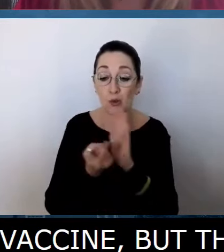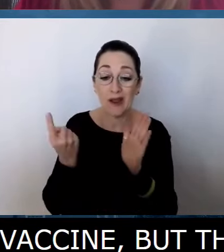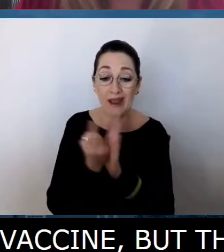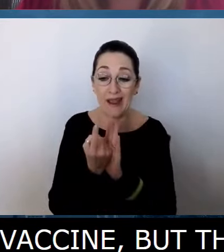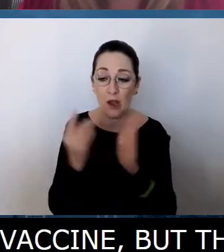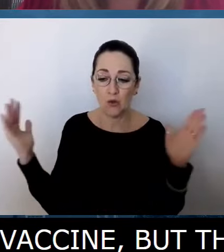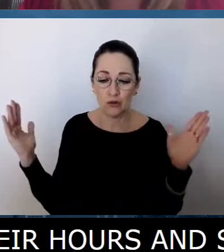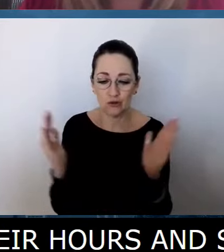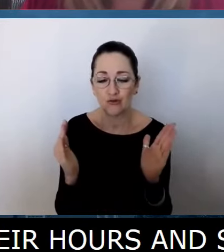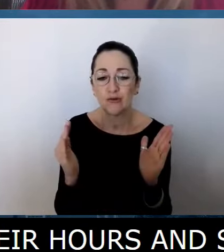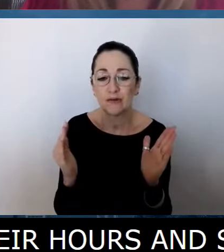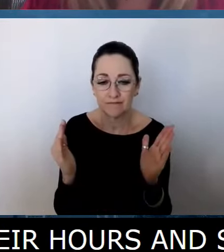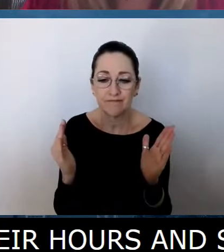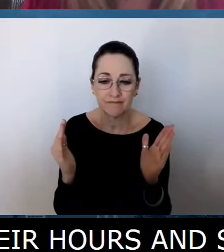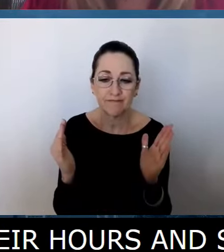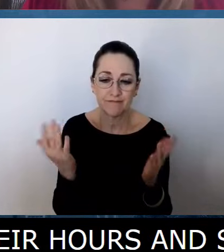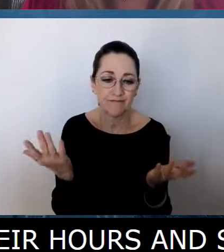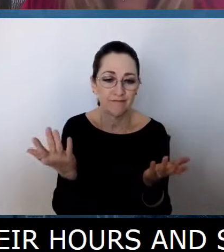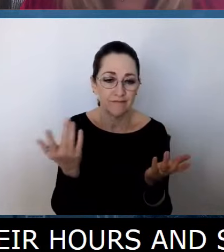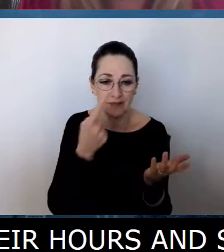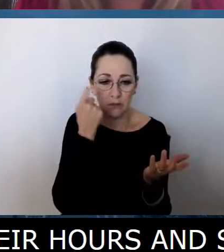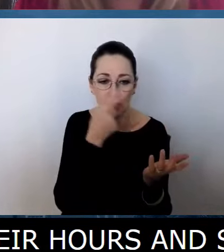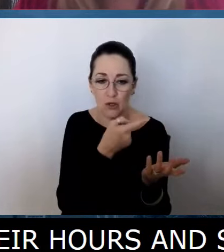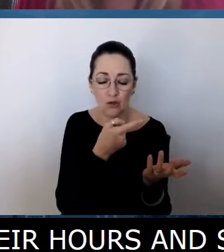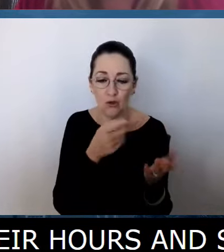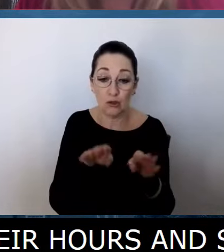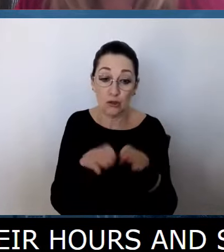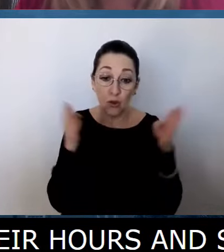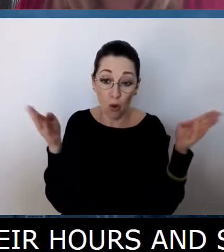amount of time that they're accessible for vaccine.